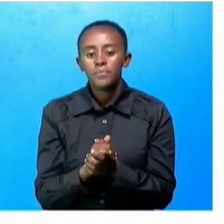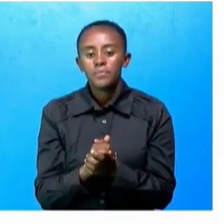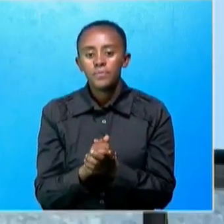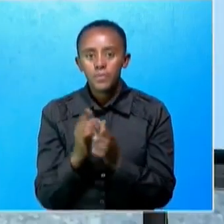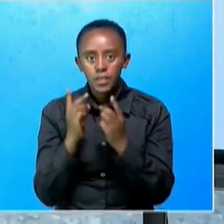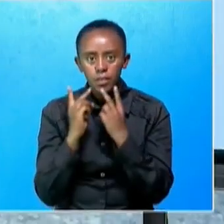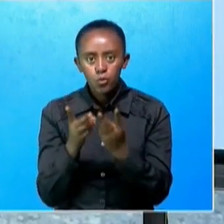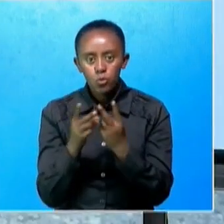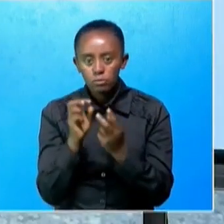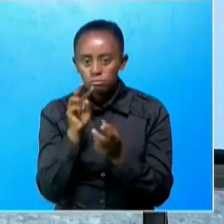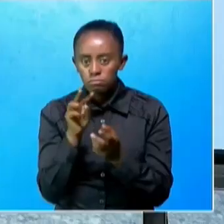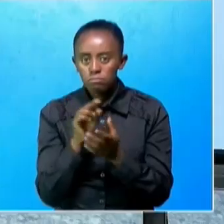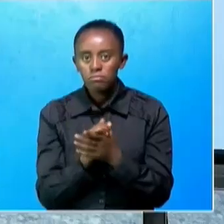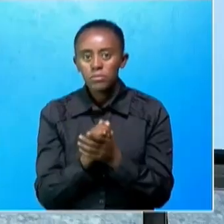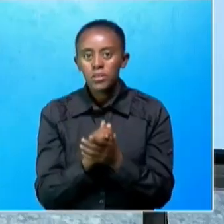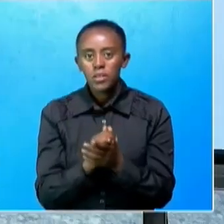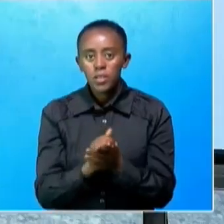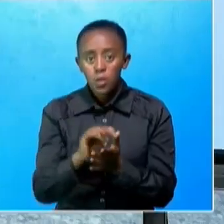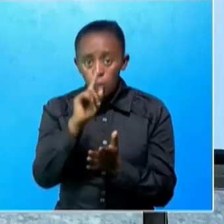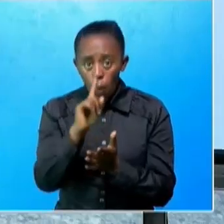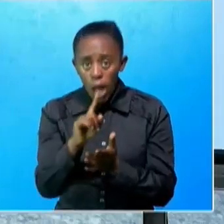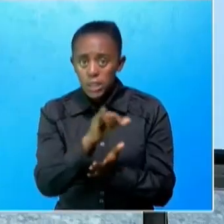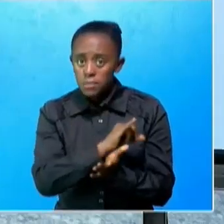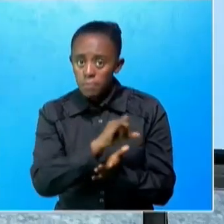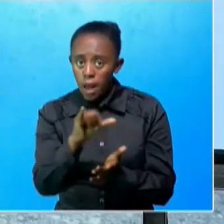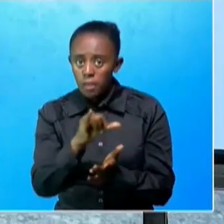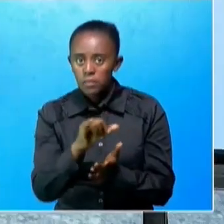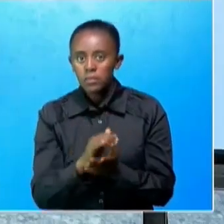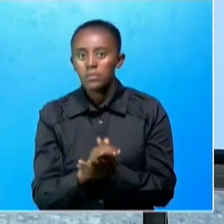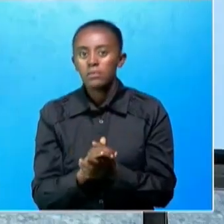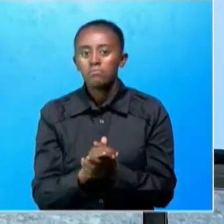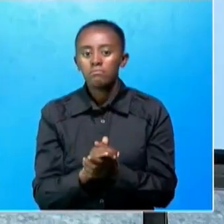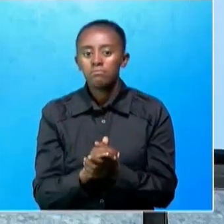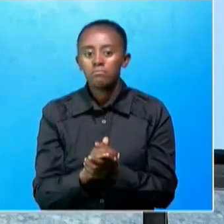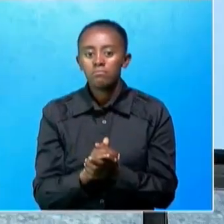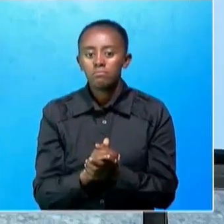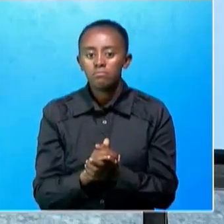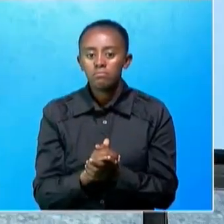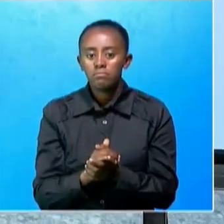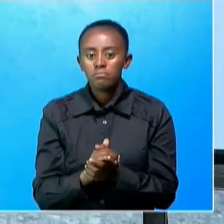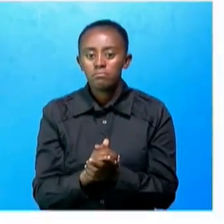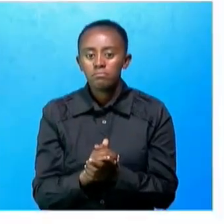Look, one similarity is a very interesting, right?